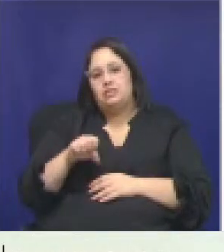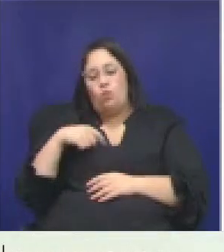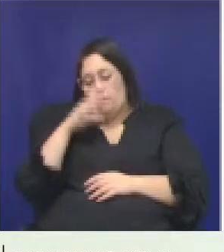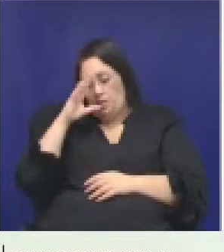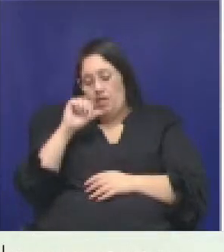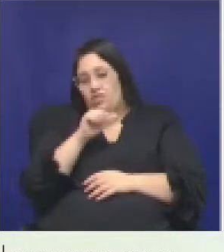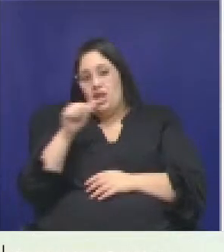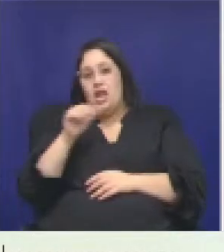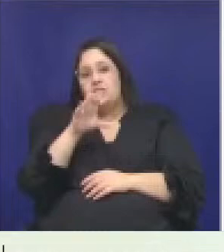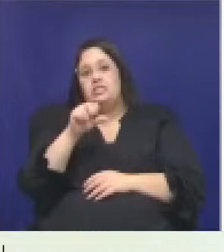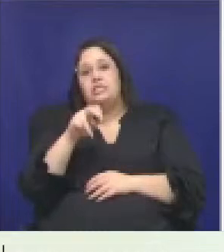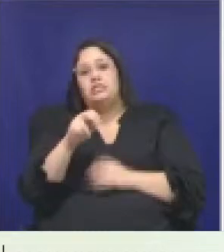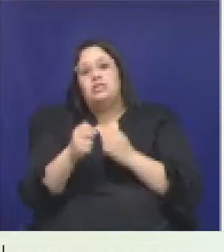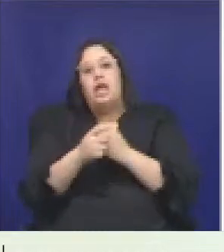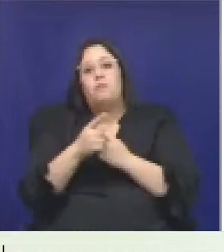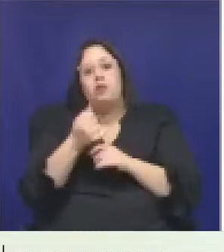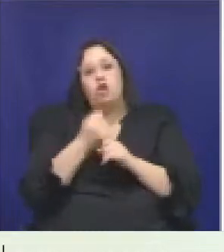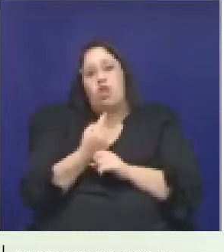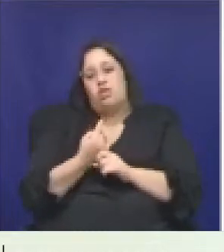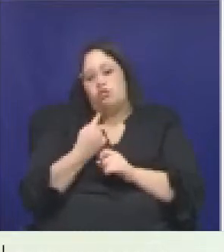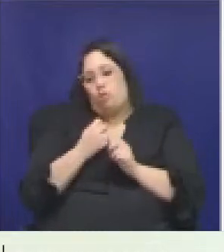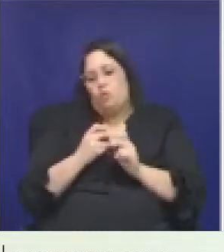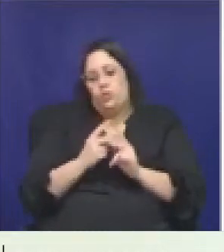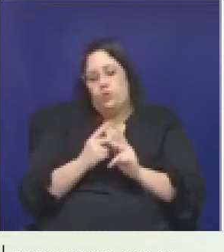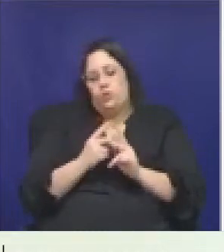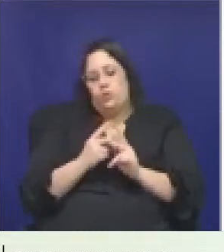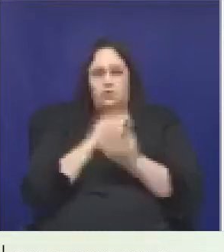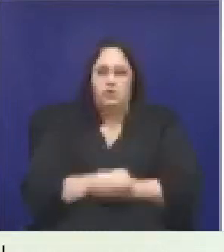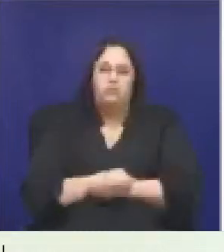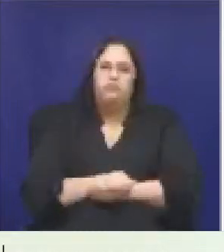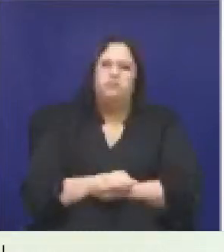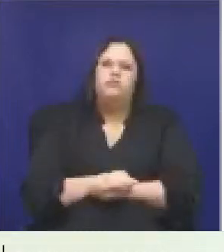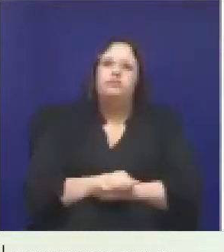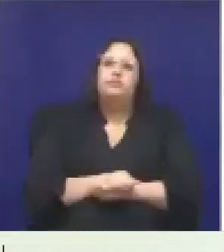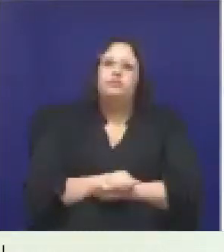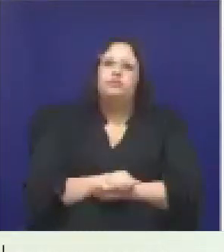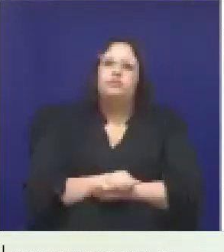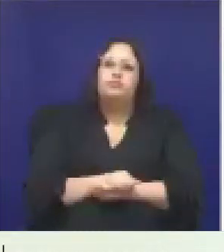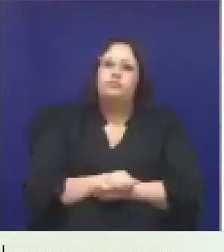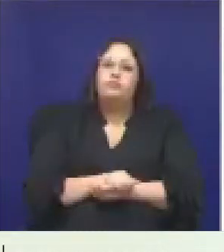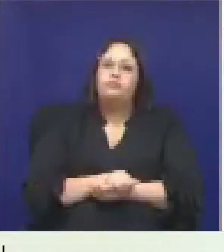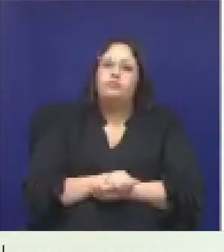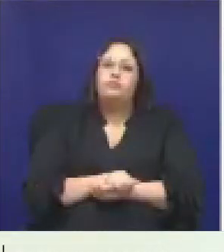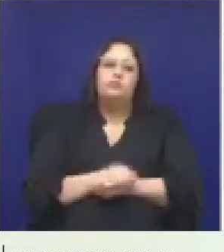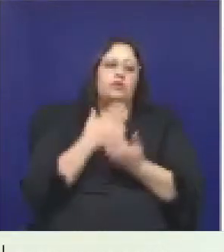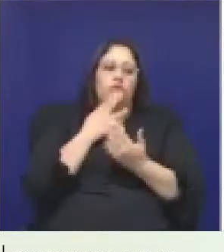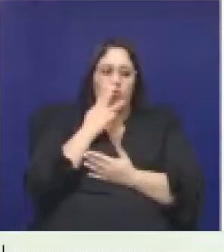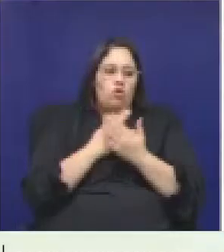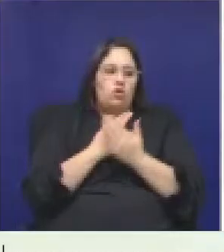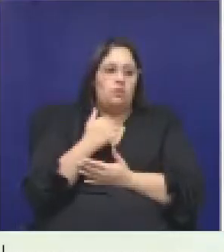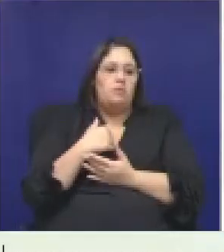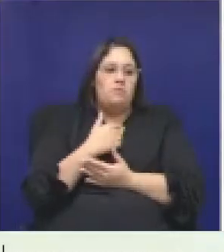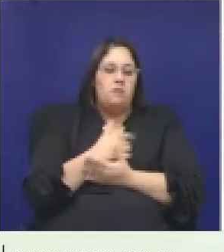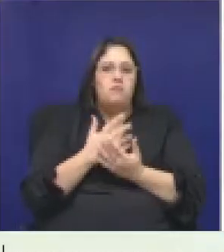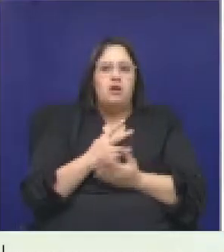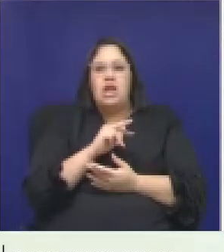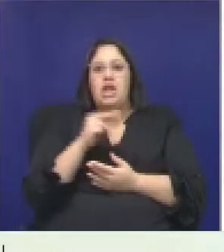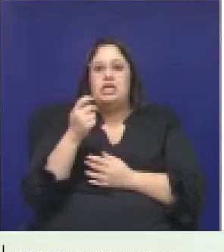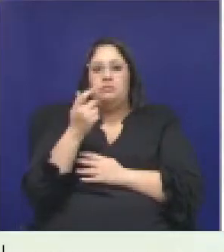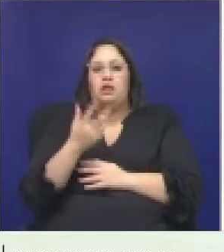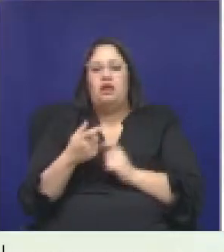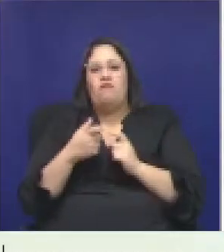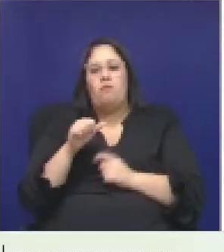next census should happen at its earliest opportunity. I thank you. Thank you, Honourable Member. The next speaker will be